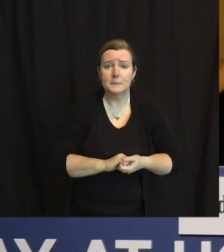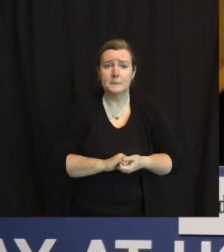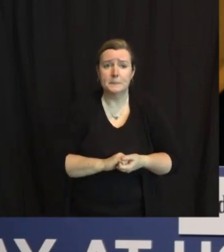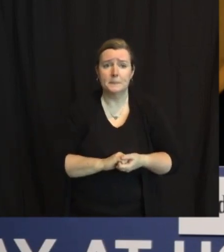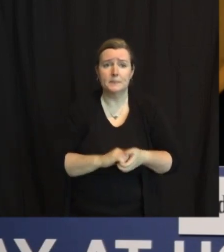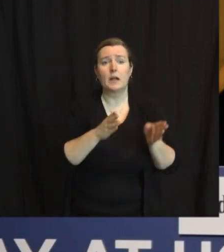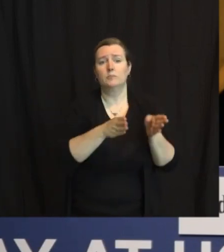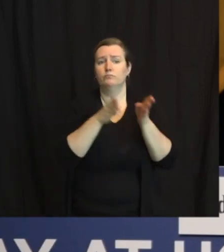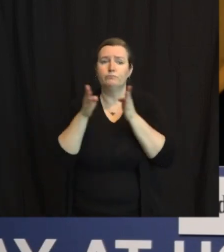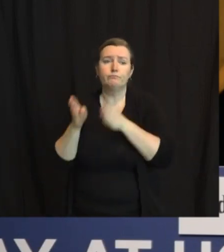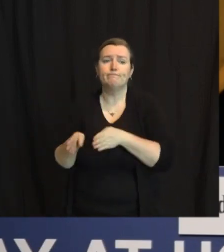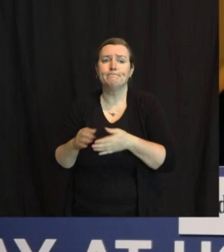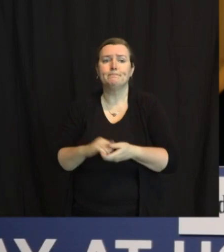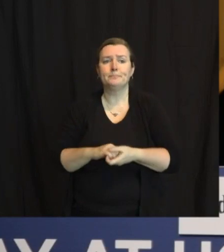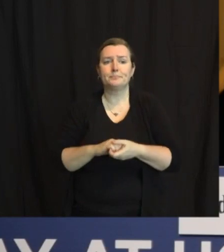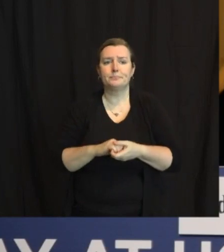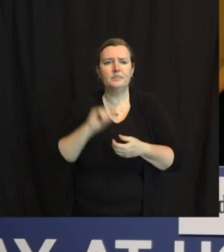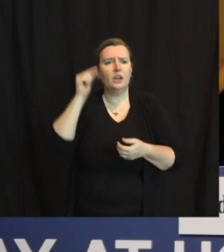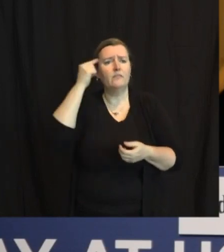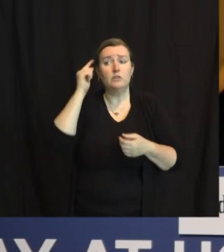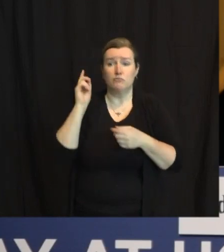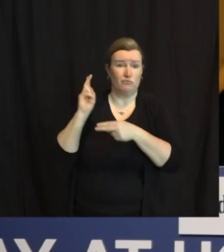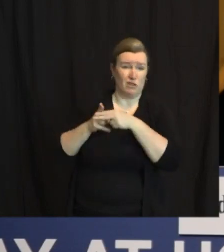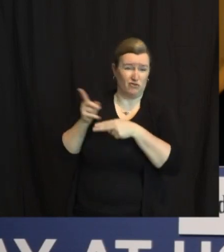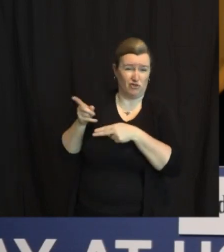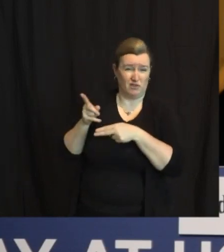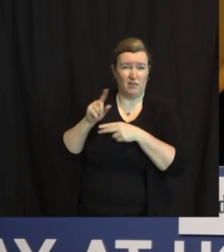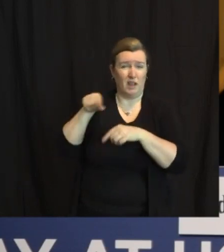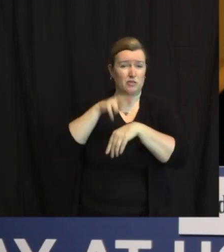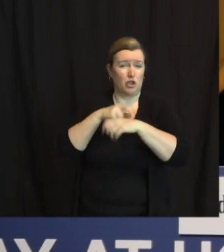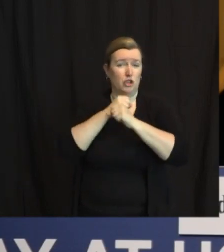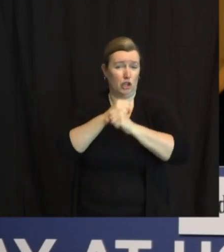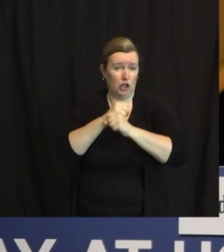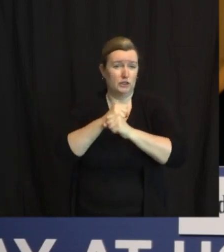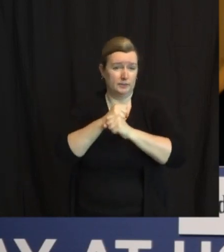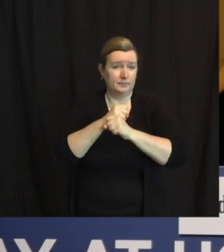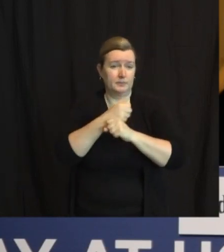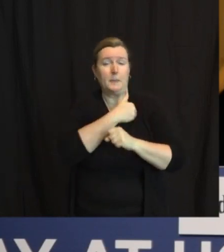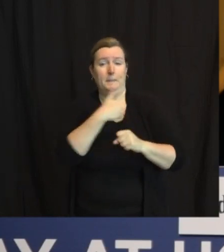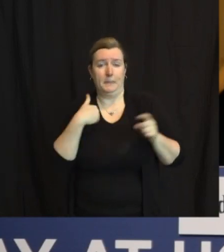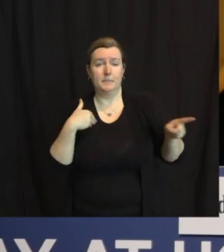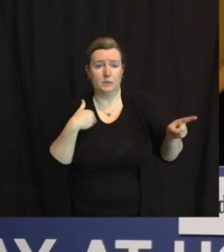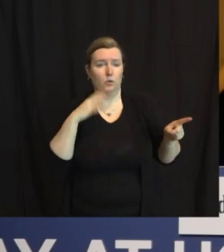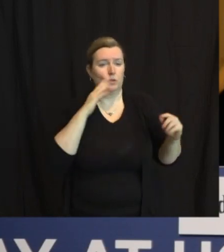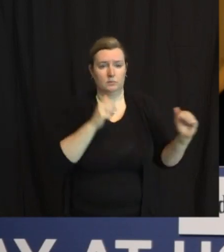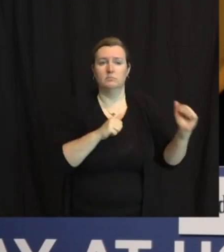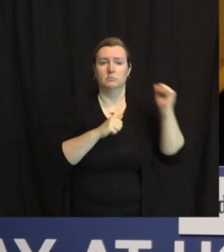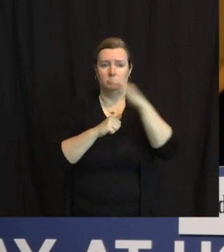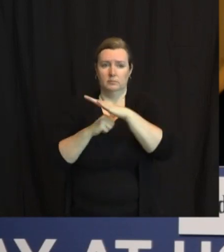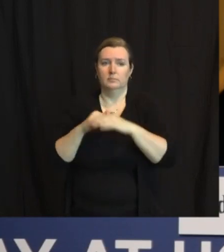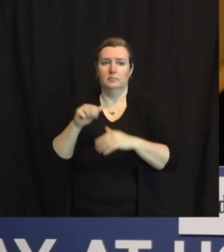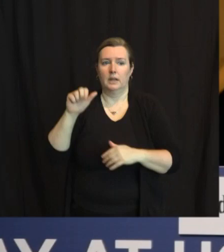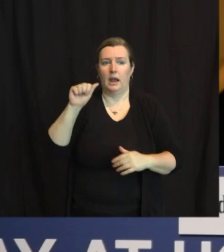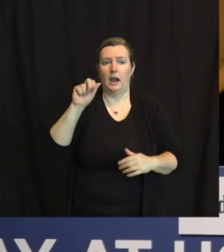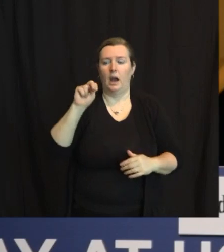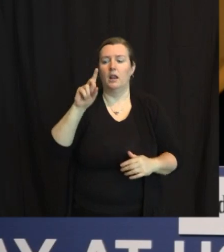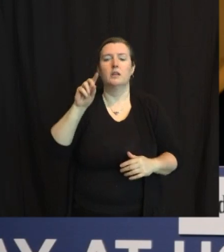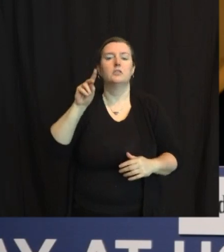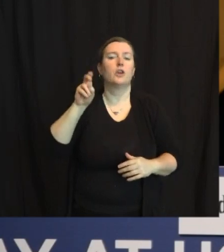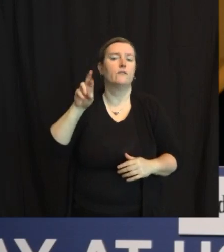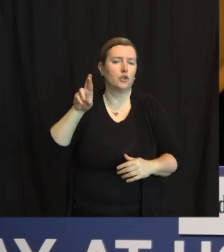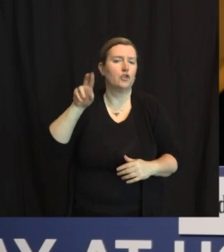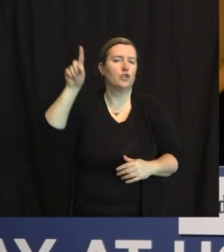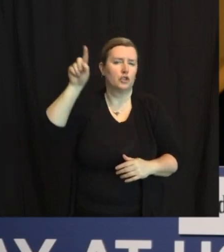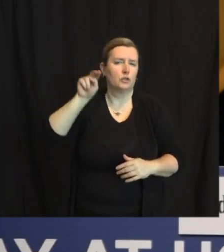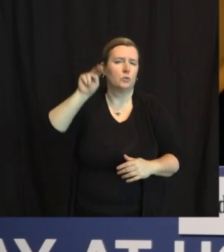Additionally, as the governor noted, tomorrow the National Guard service members will be at Andover Subacute to provide support